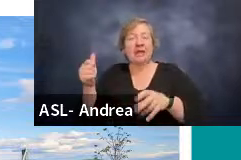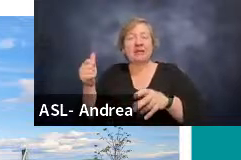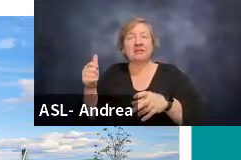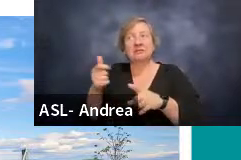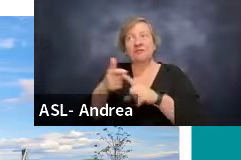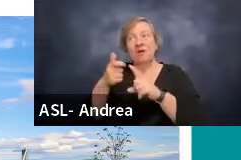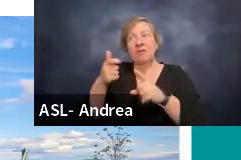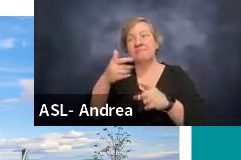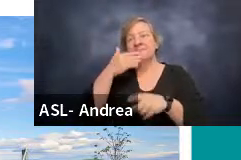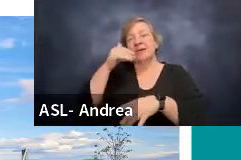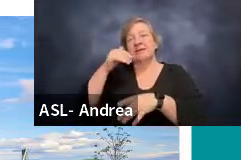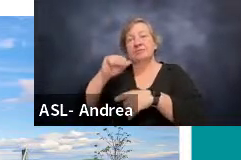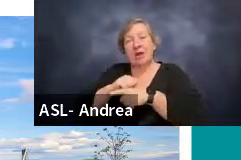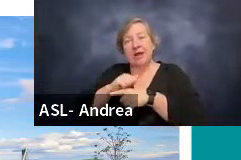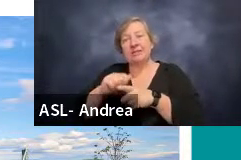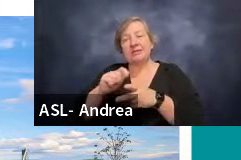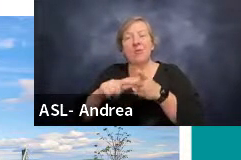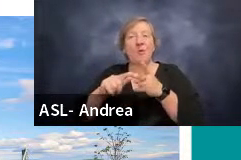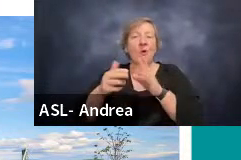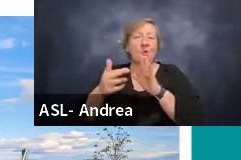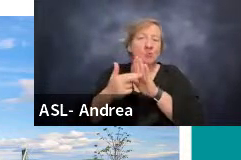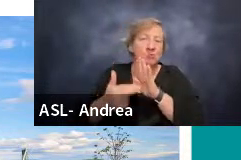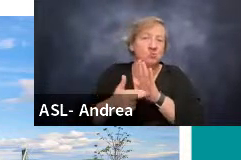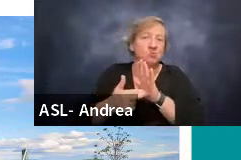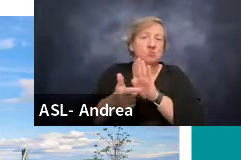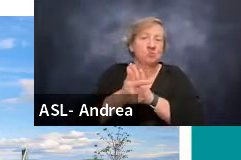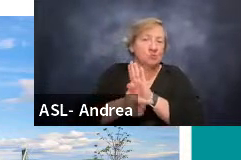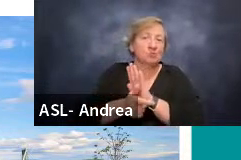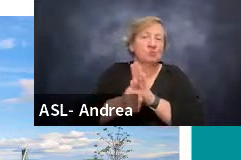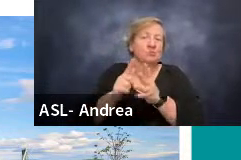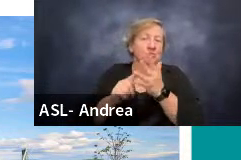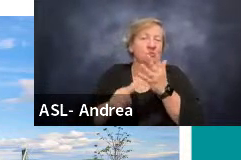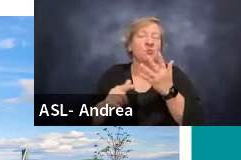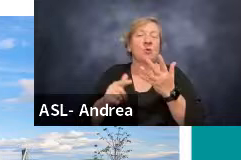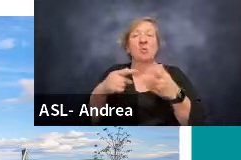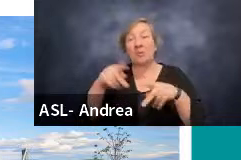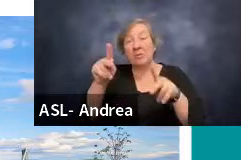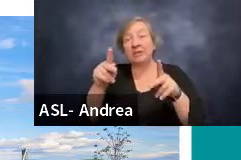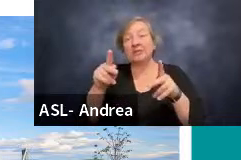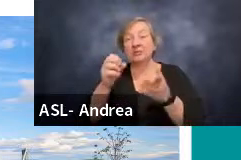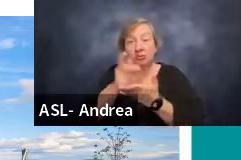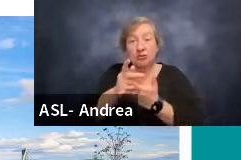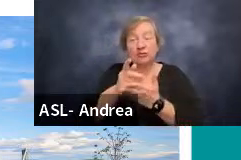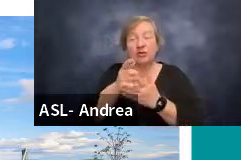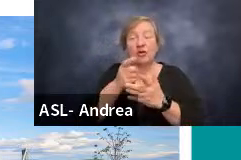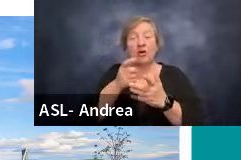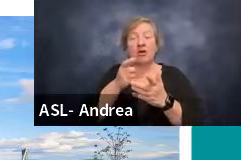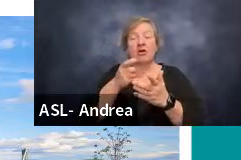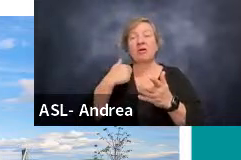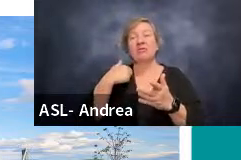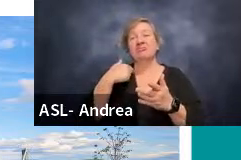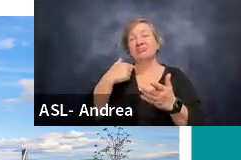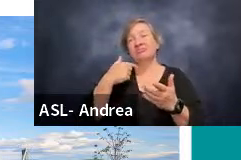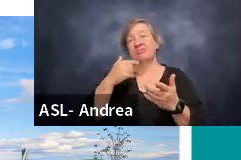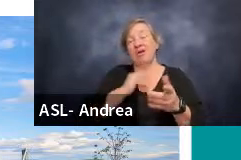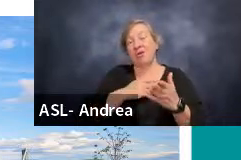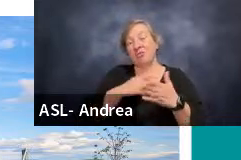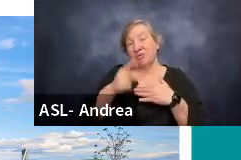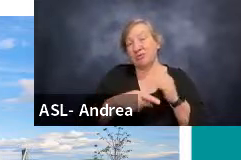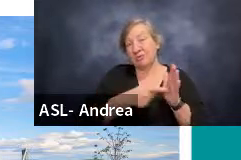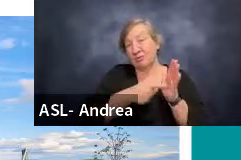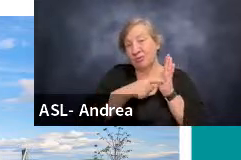regulatory compliance with permits and approvals that the program will need to get. And others are going to be very